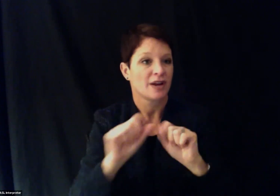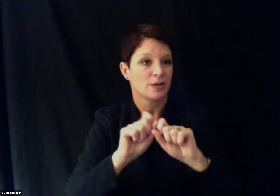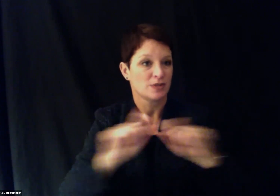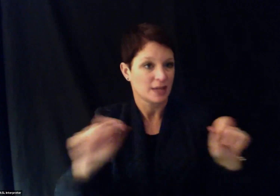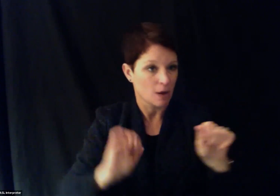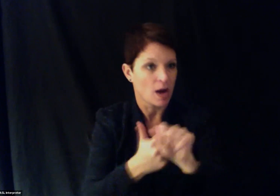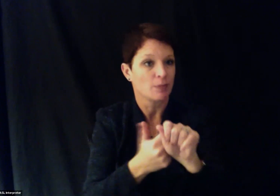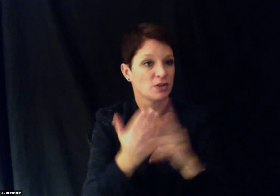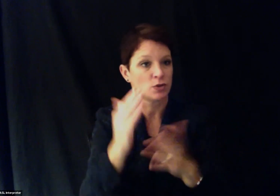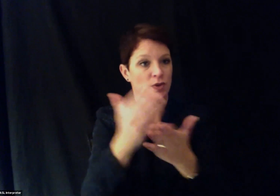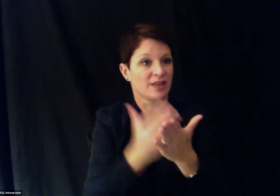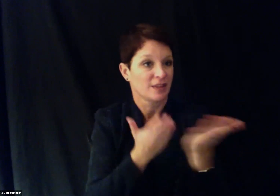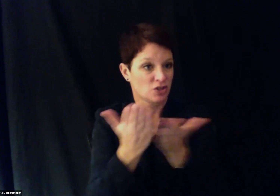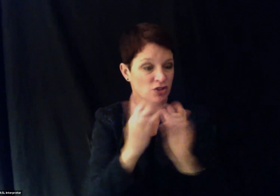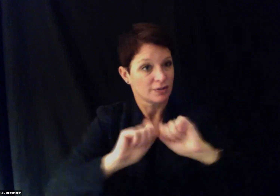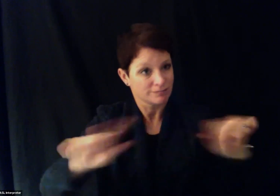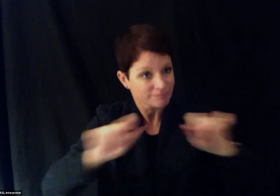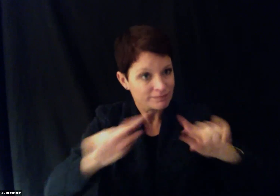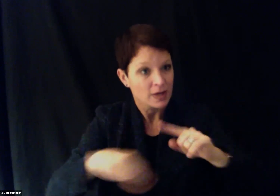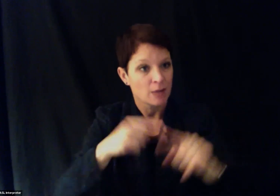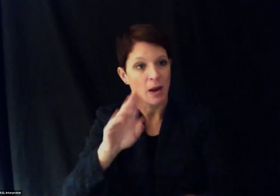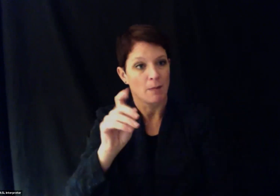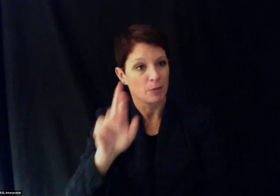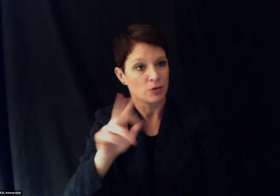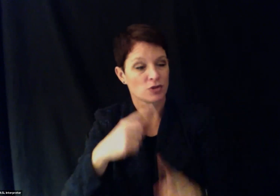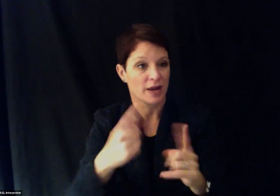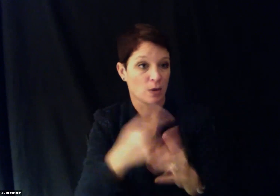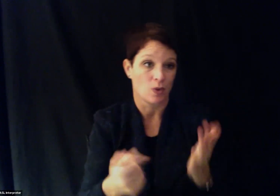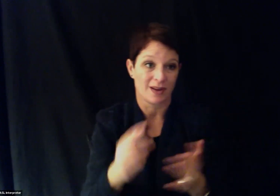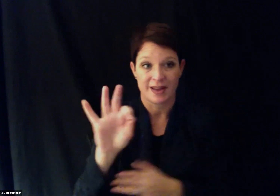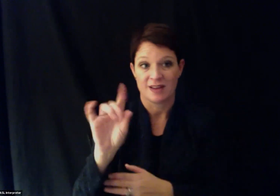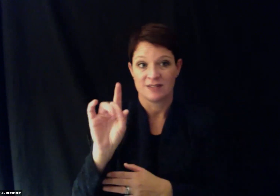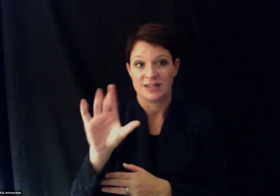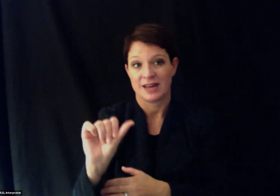the listserv as they come around the booster shots and the recommendations.